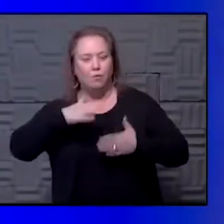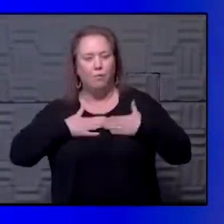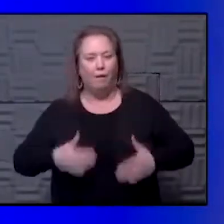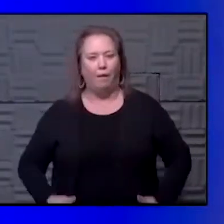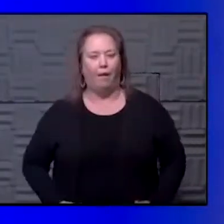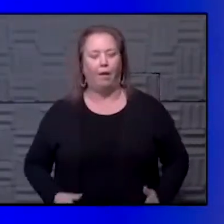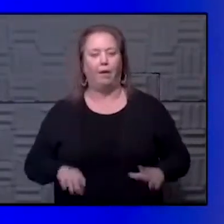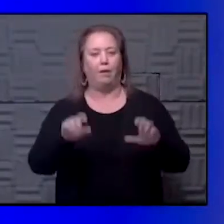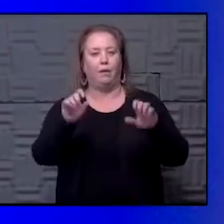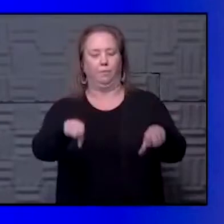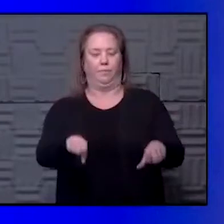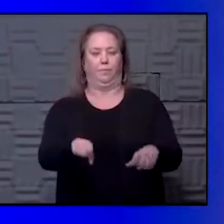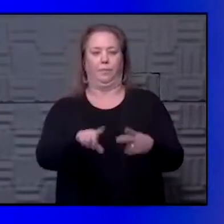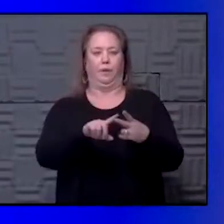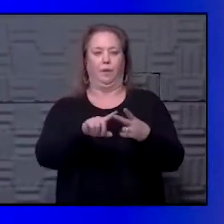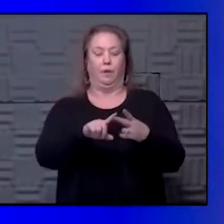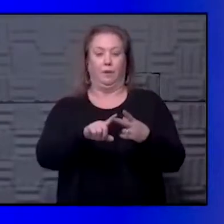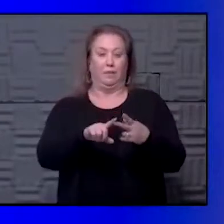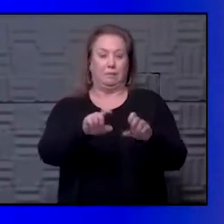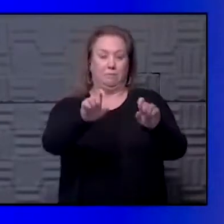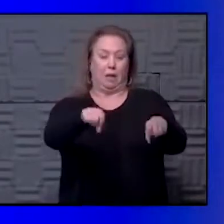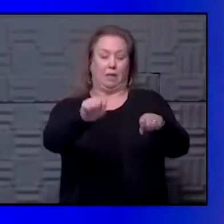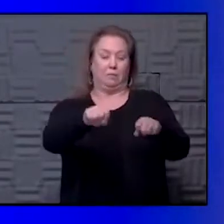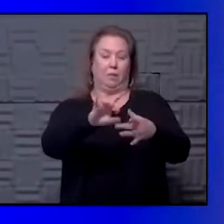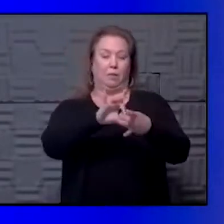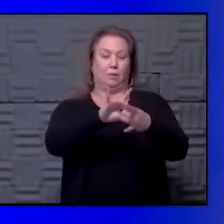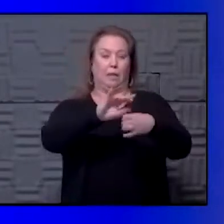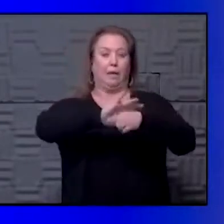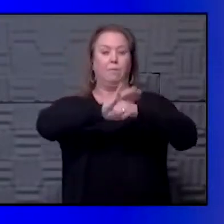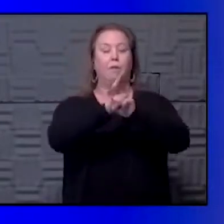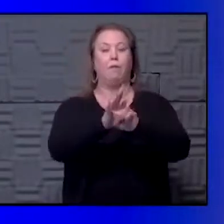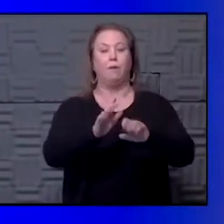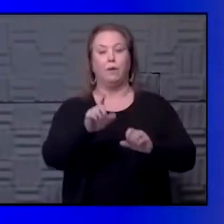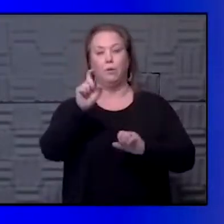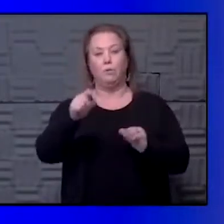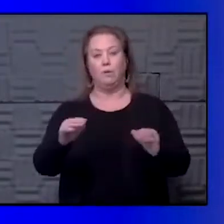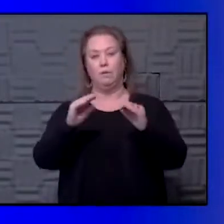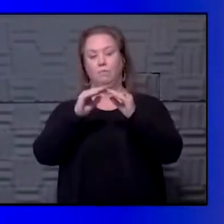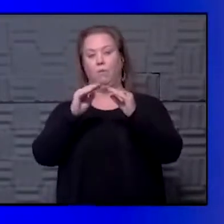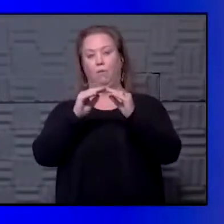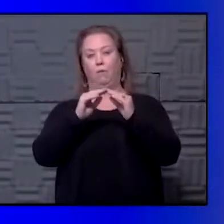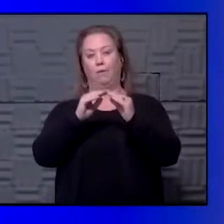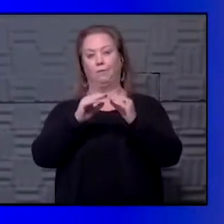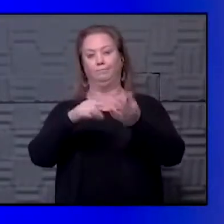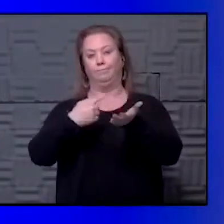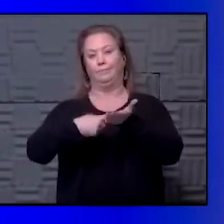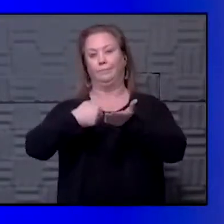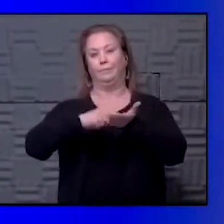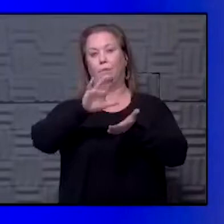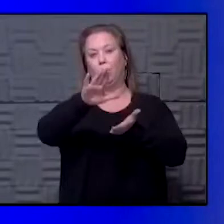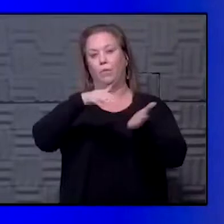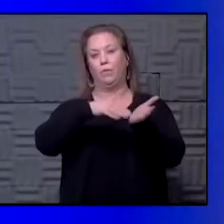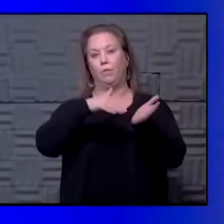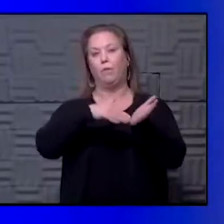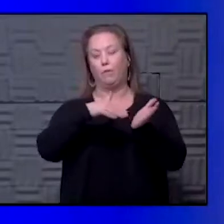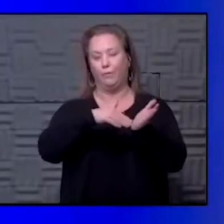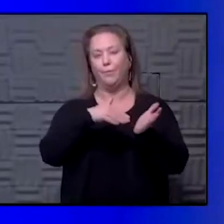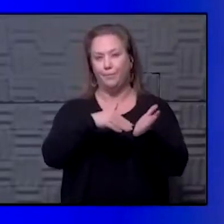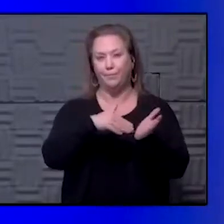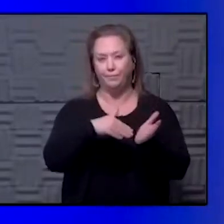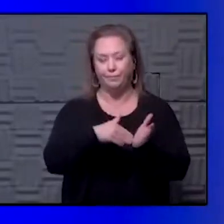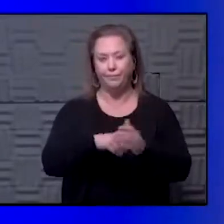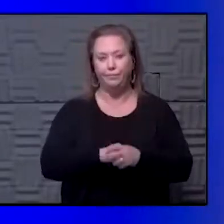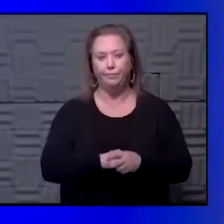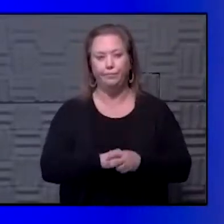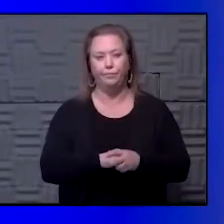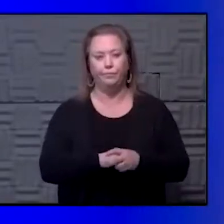So I think it certainly is plausible. I think you'd probably need more consultation and discussion with your primary provider